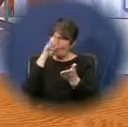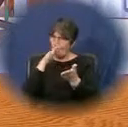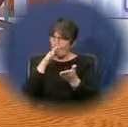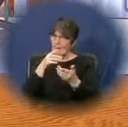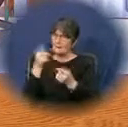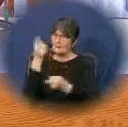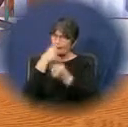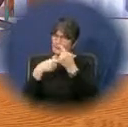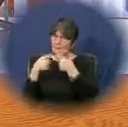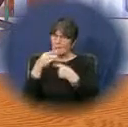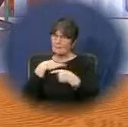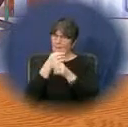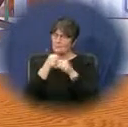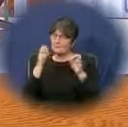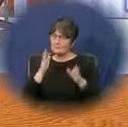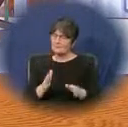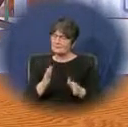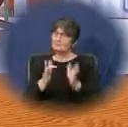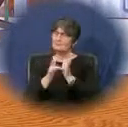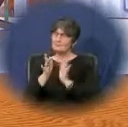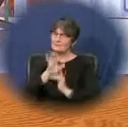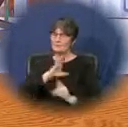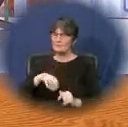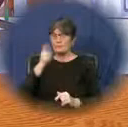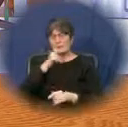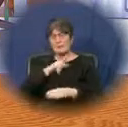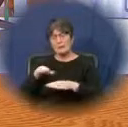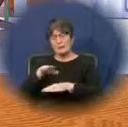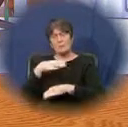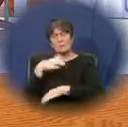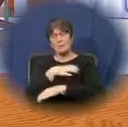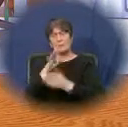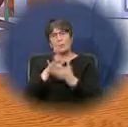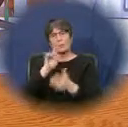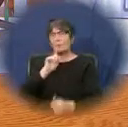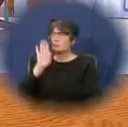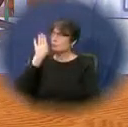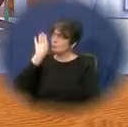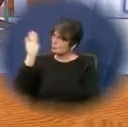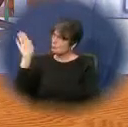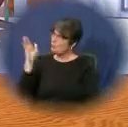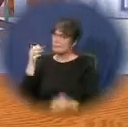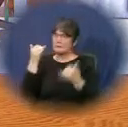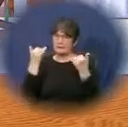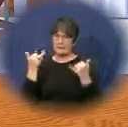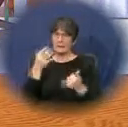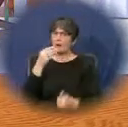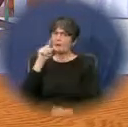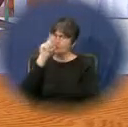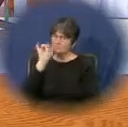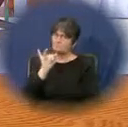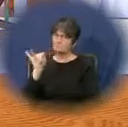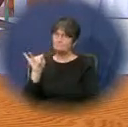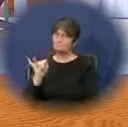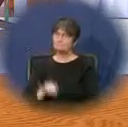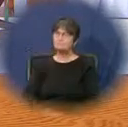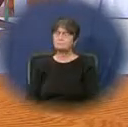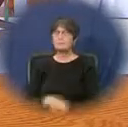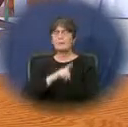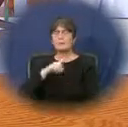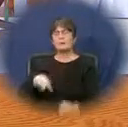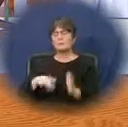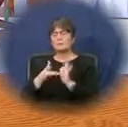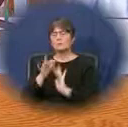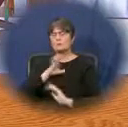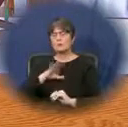our Savior, Jesus Christ. For the kingdom, the power, and the glory are yours, now and forever. Lord